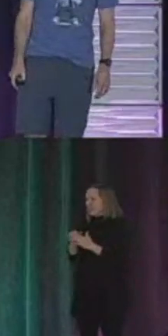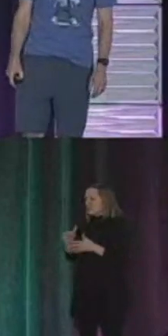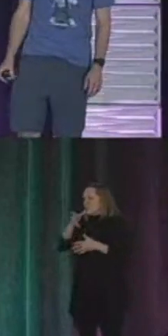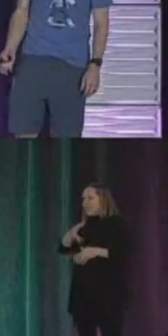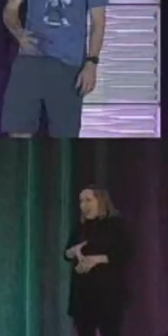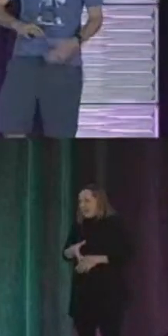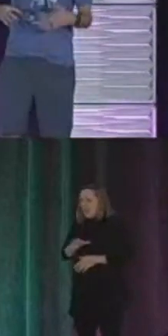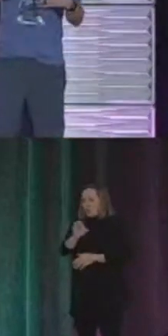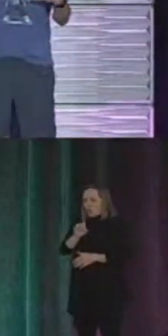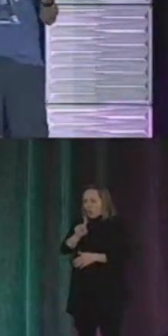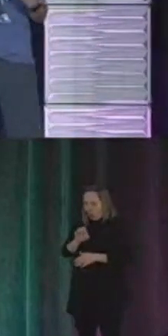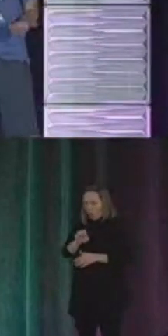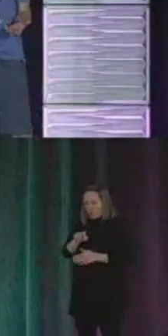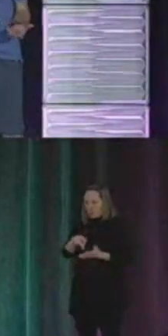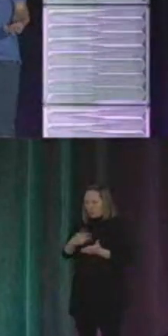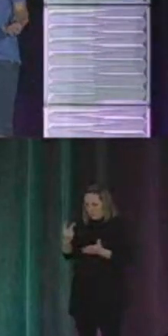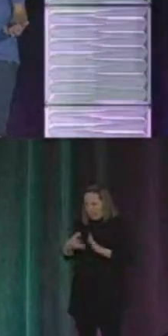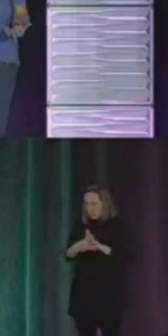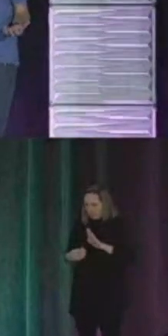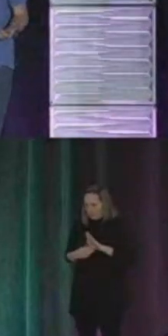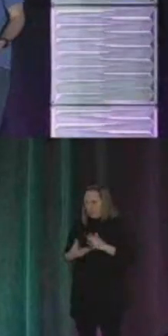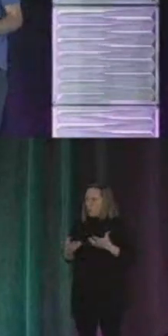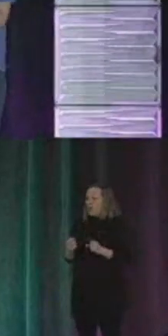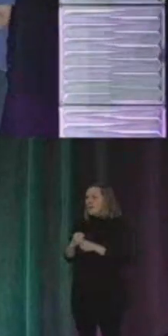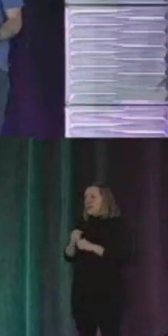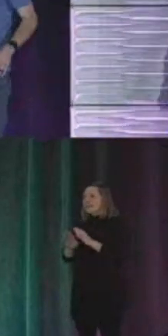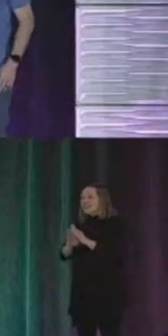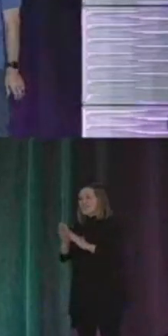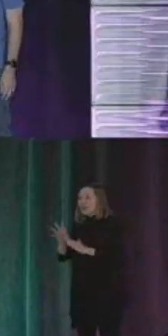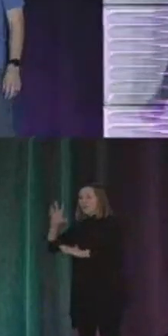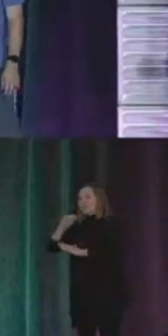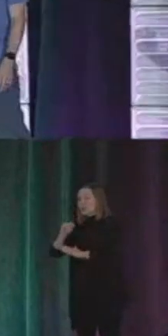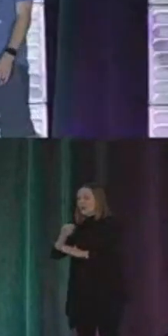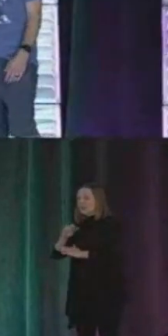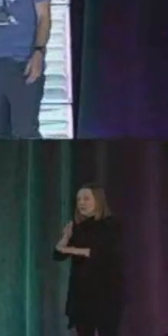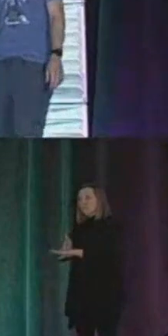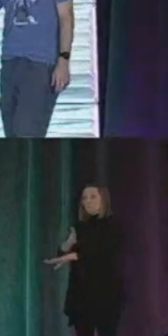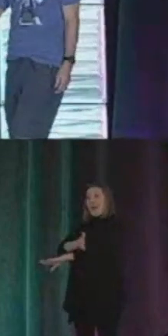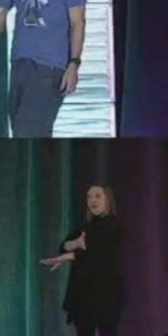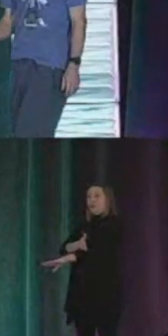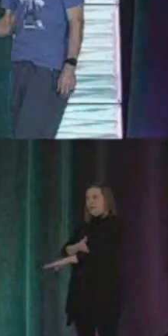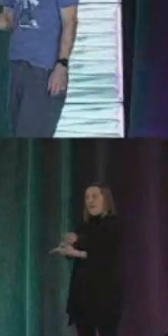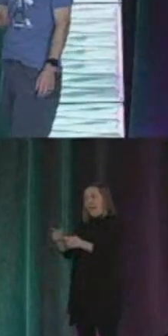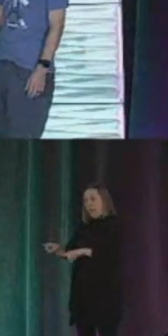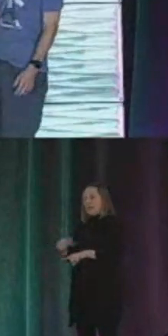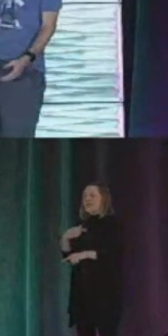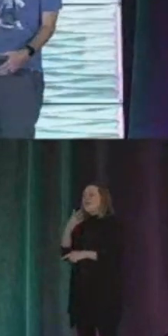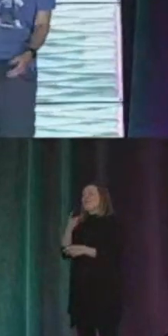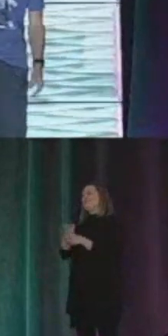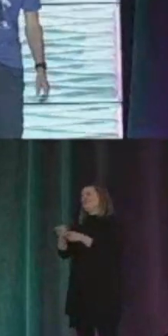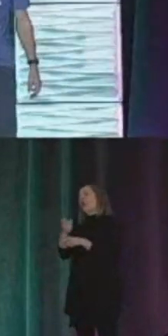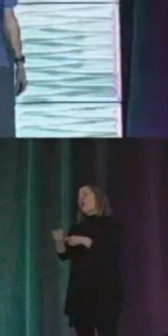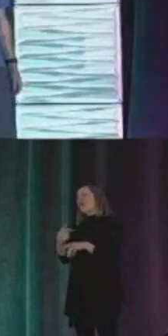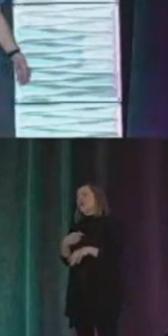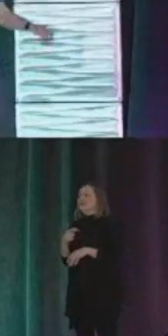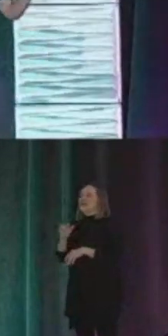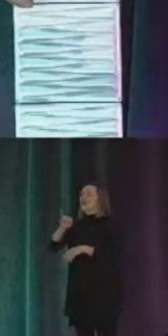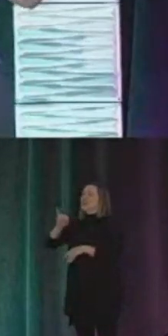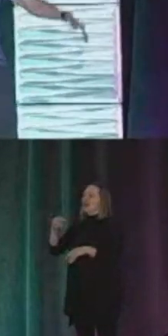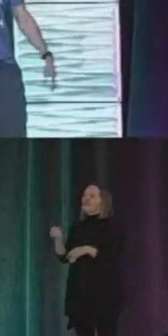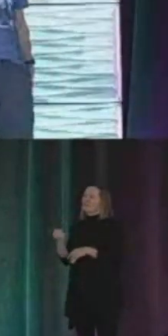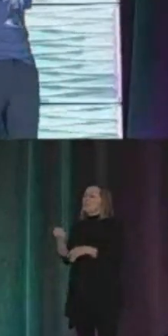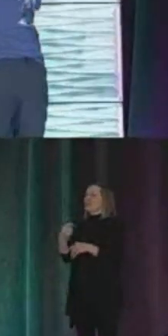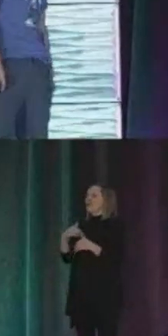code duplication, and we wanted to make our developer experience better. And it did. I know that people like to make jokes about how JavaScript fatigue